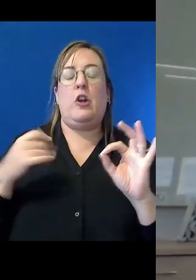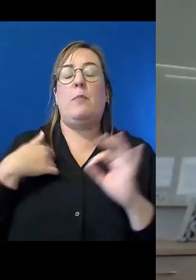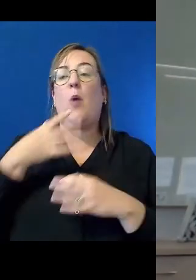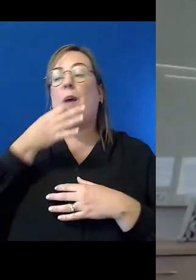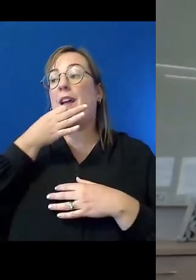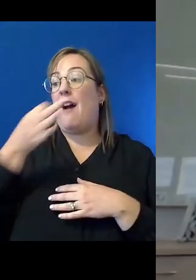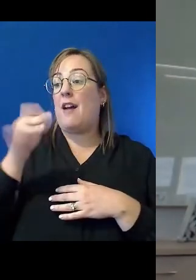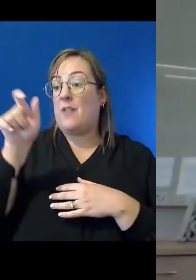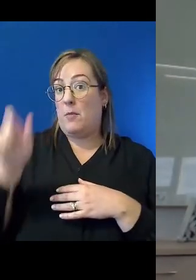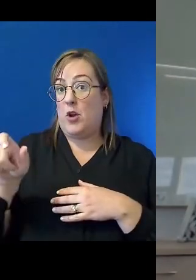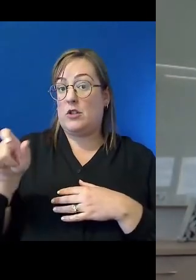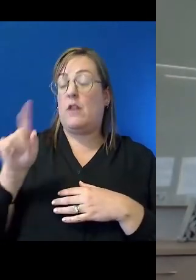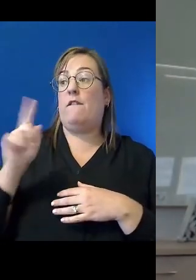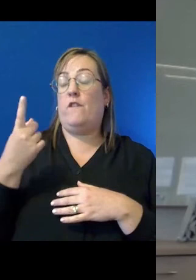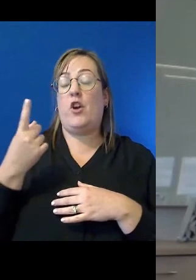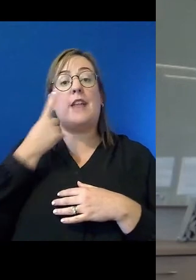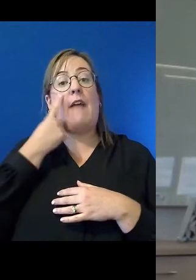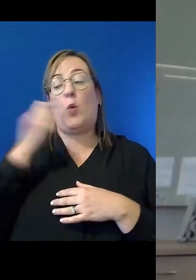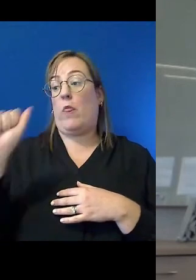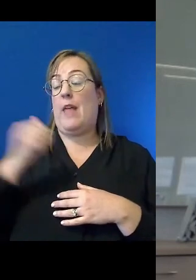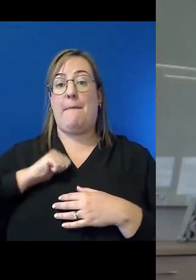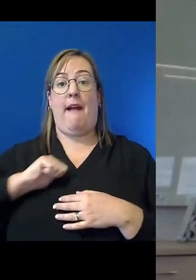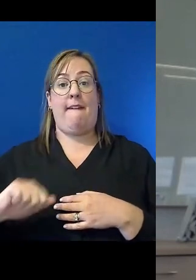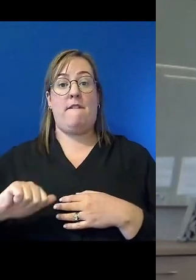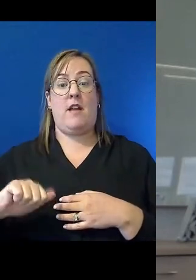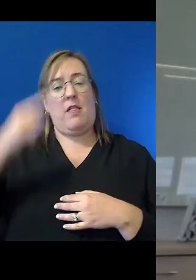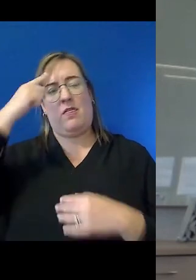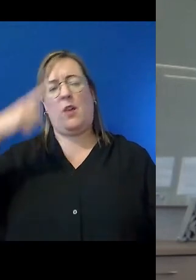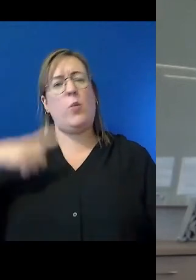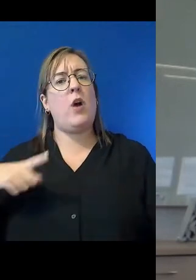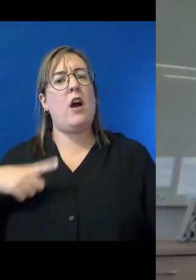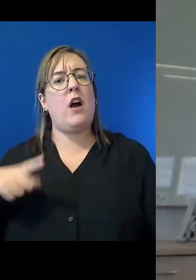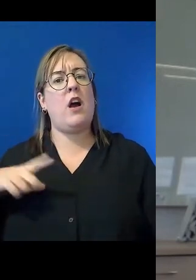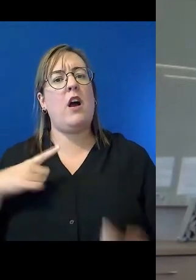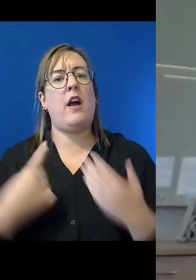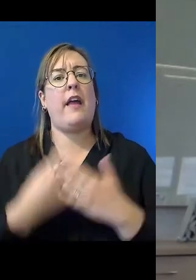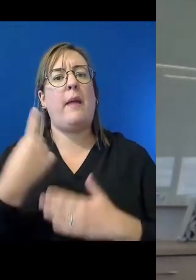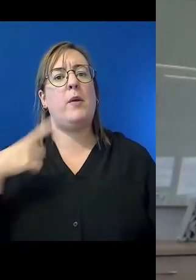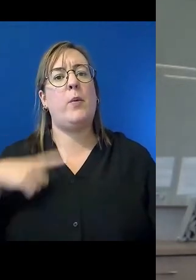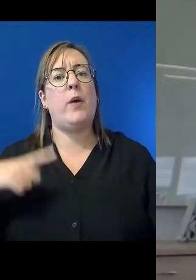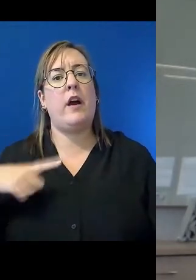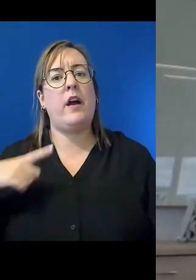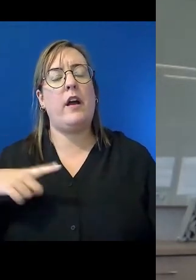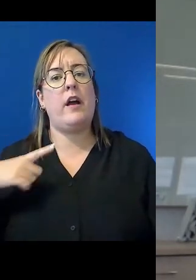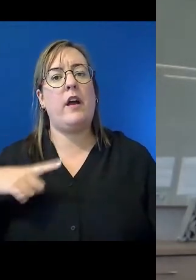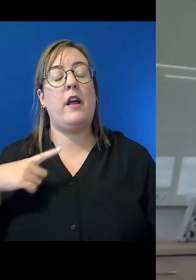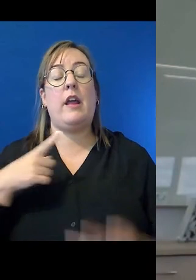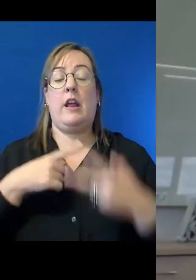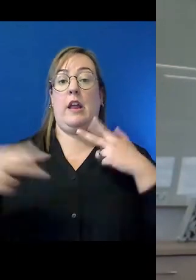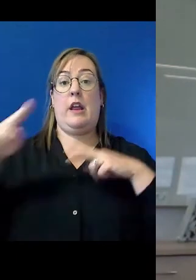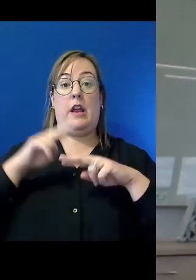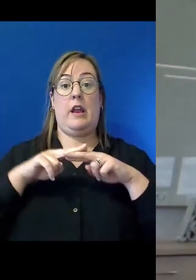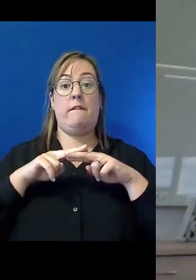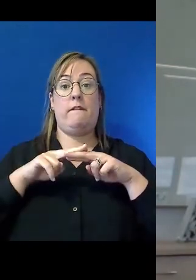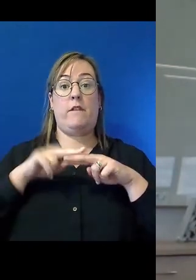their behavioural problems and ask questions why. It's often, Dan, digging into the why people are committing